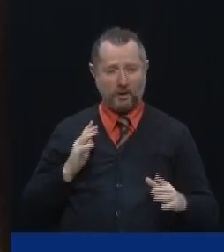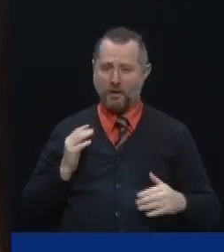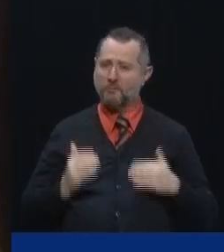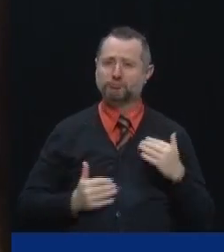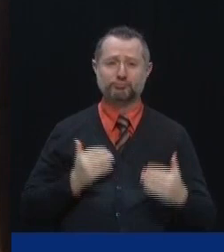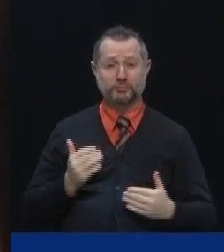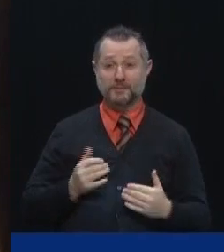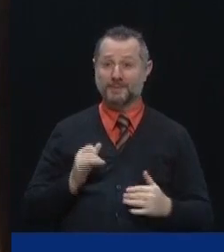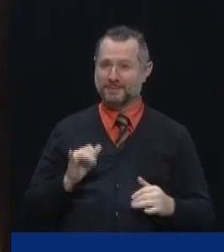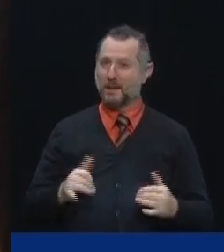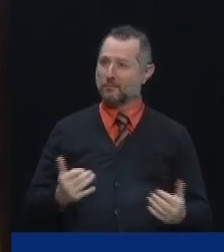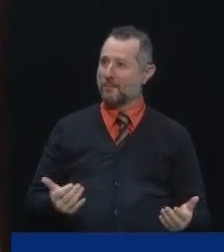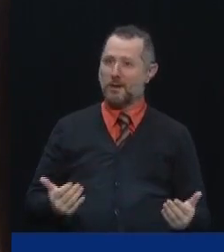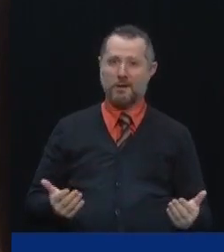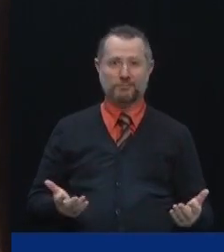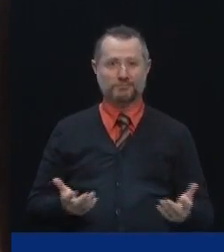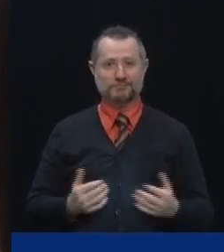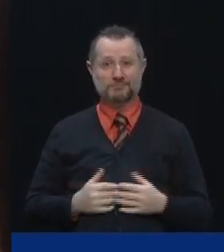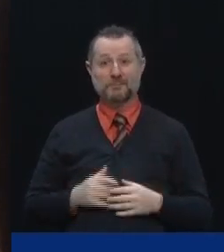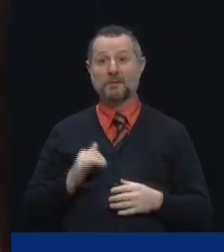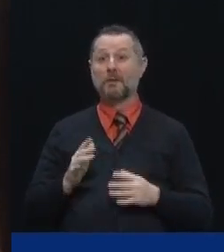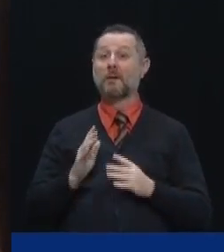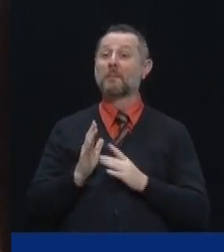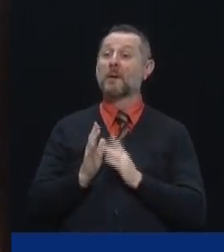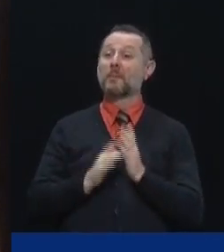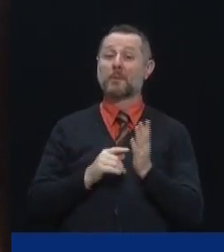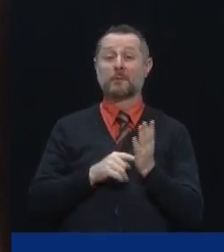now. The Bible says